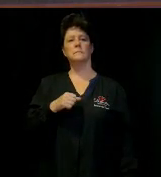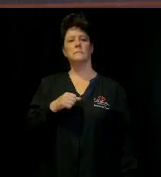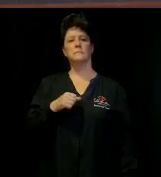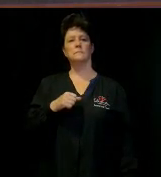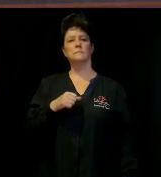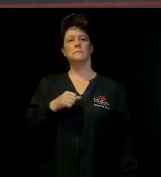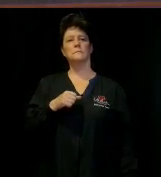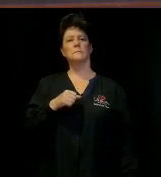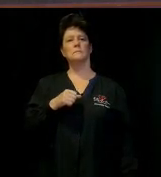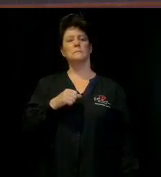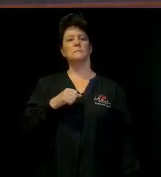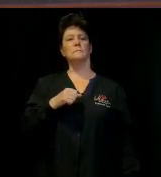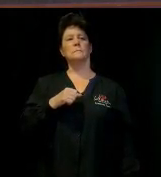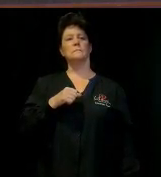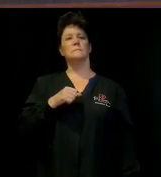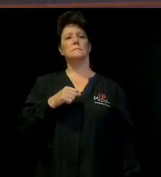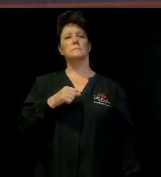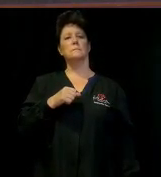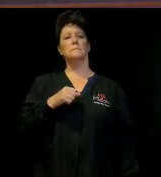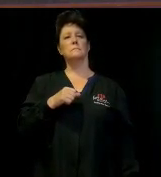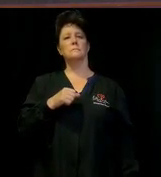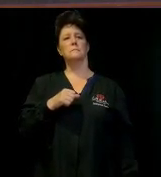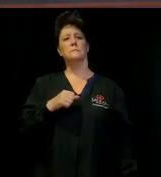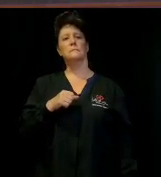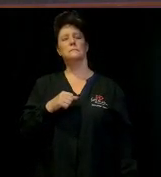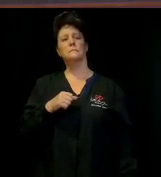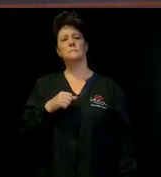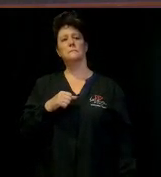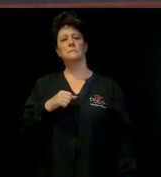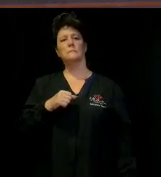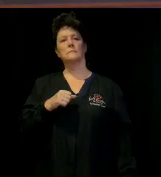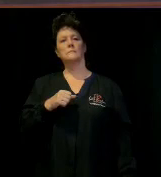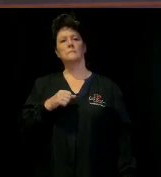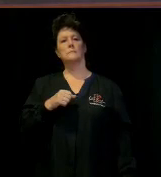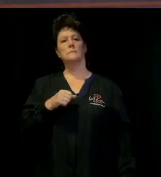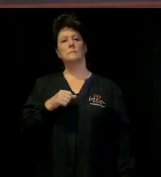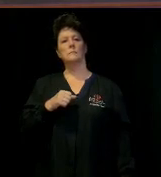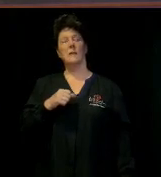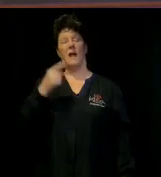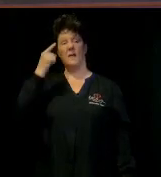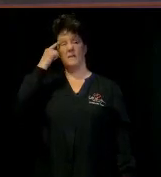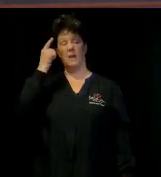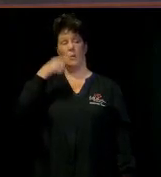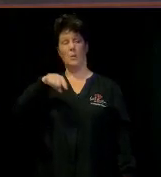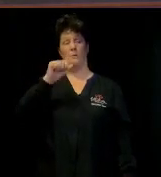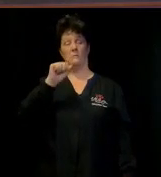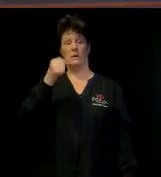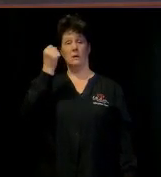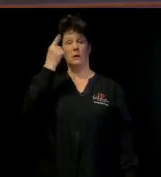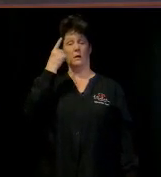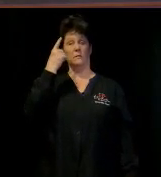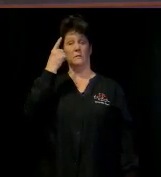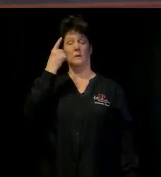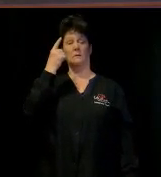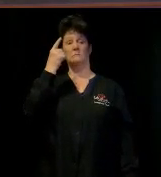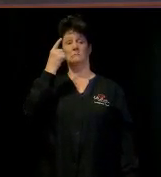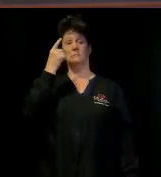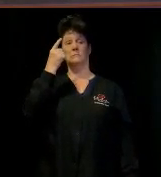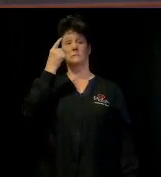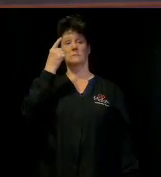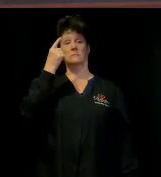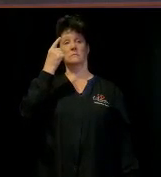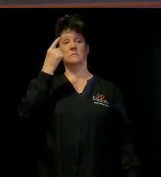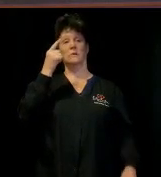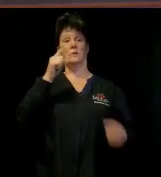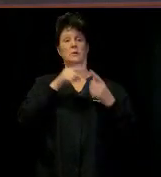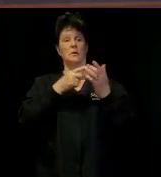There we go. Found my spot. I think we all can relate to what I was talking about earlier about the questions, to this reality.